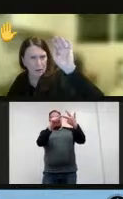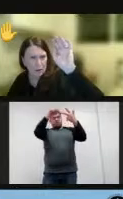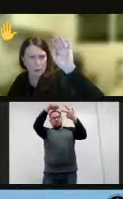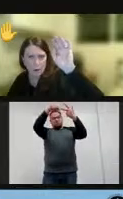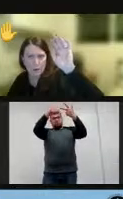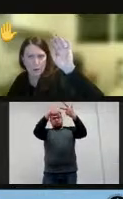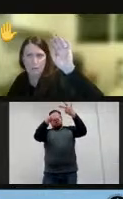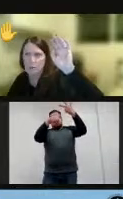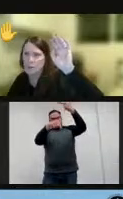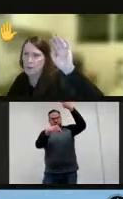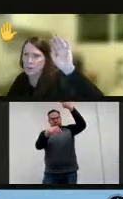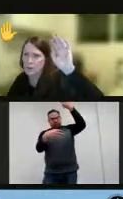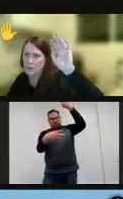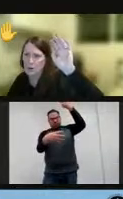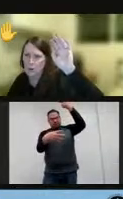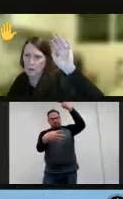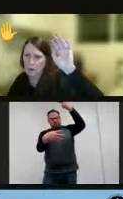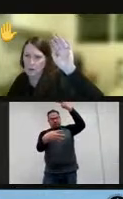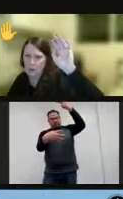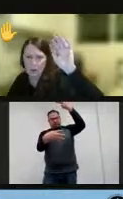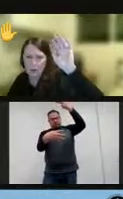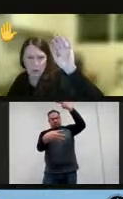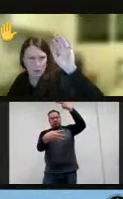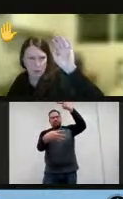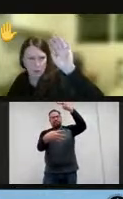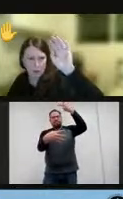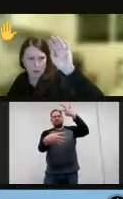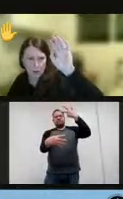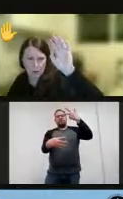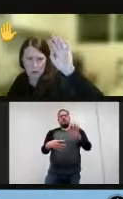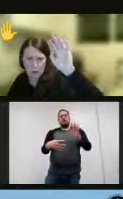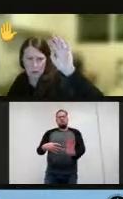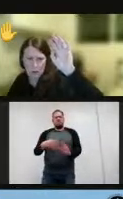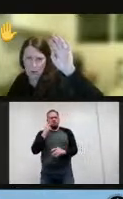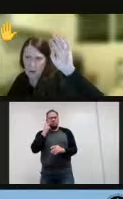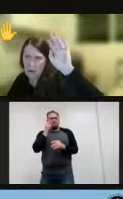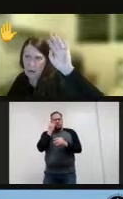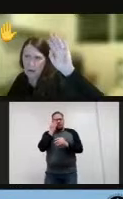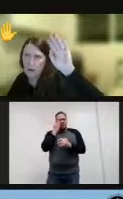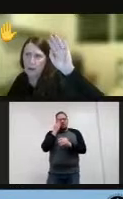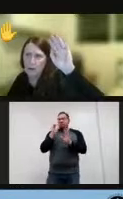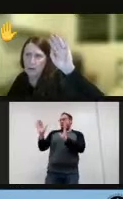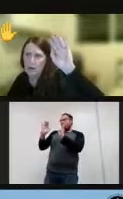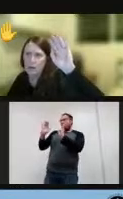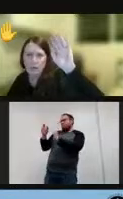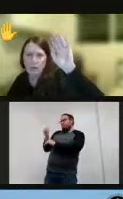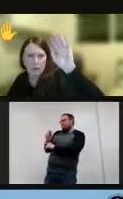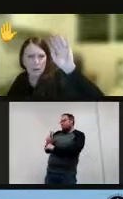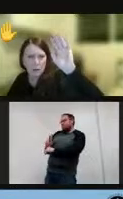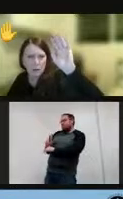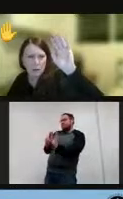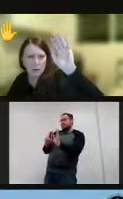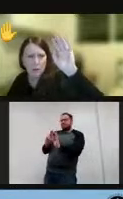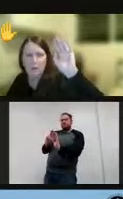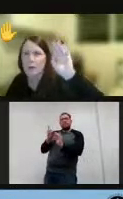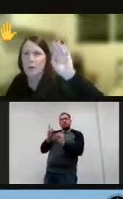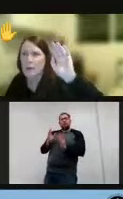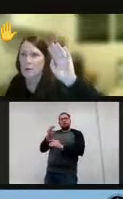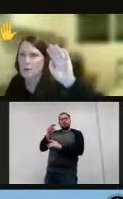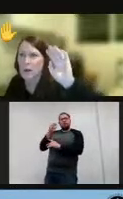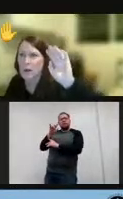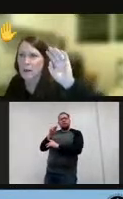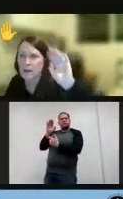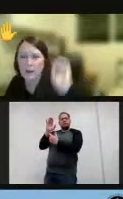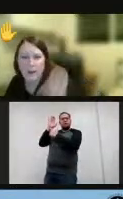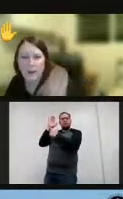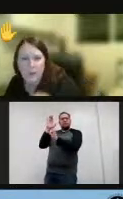number four. So those are the comparators. Let's go to those gray bars. Hank, Director Hyen has her hand up. Yes, I'm sorry. I